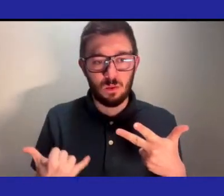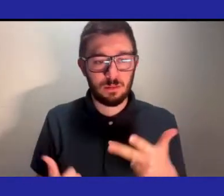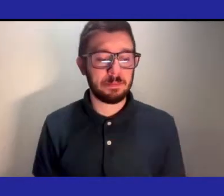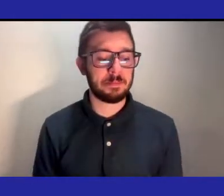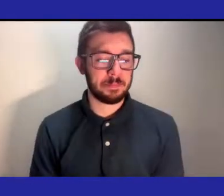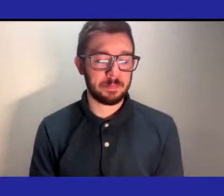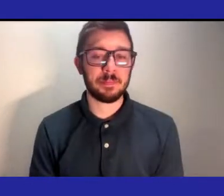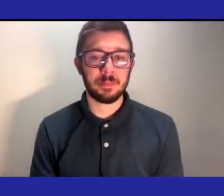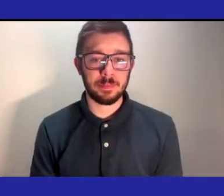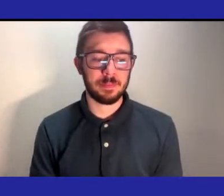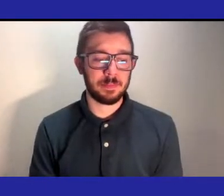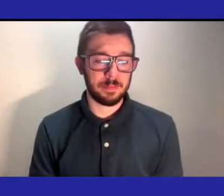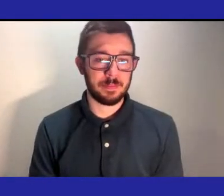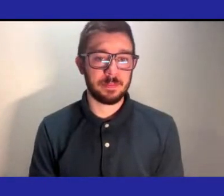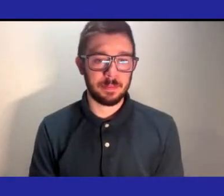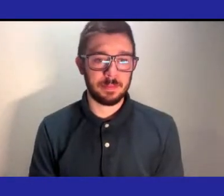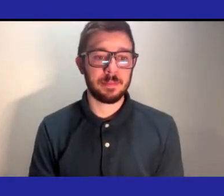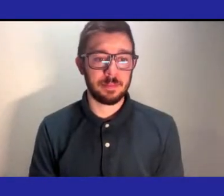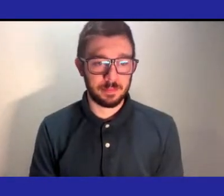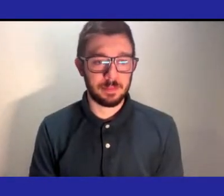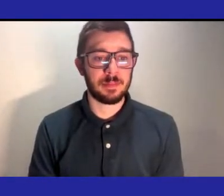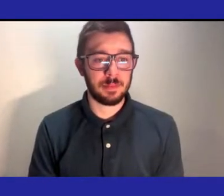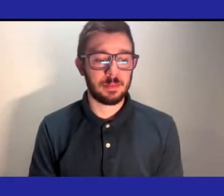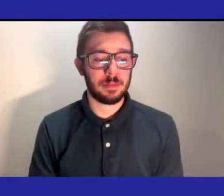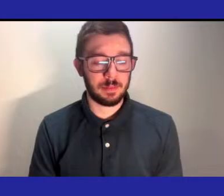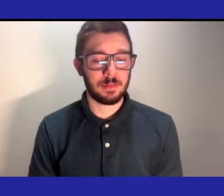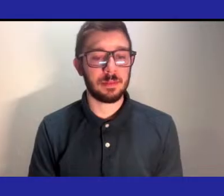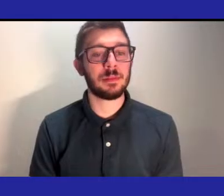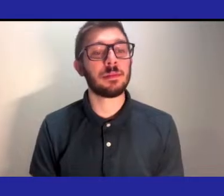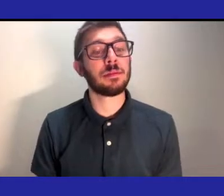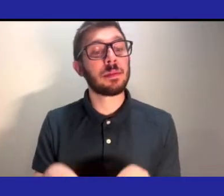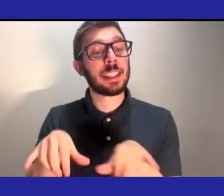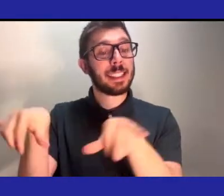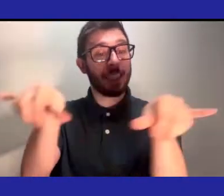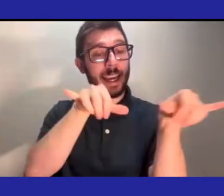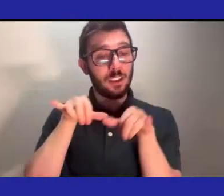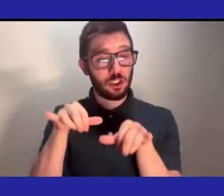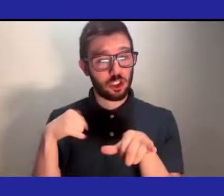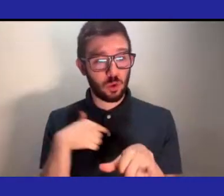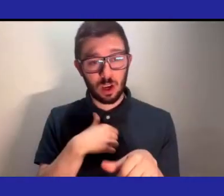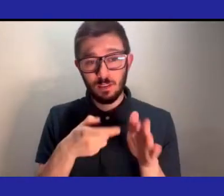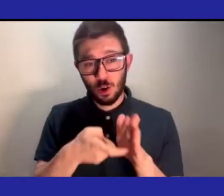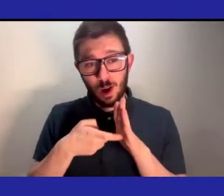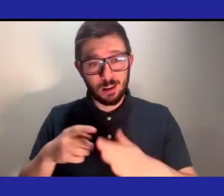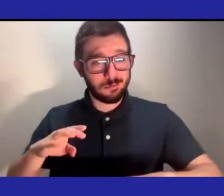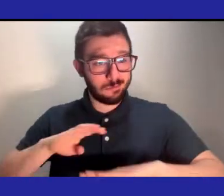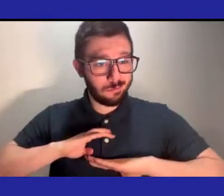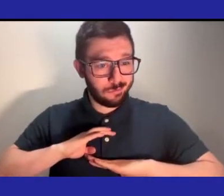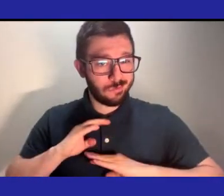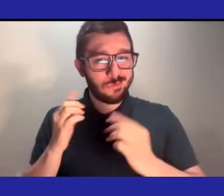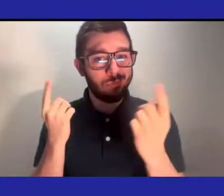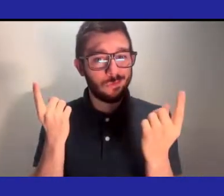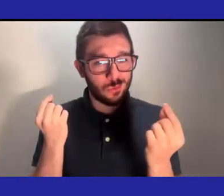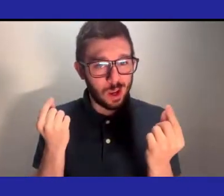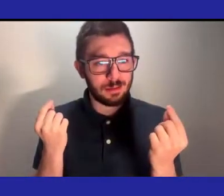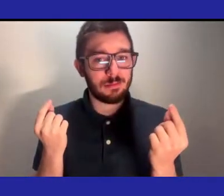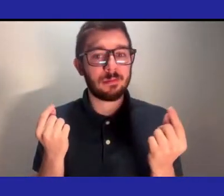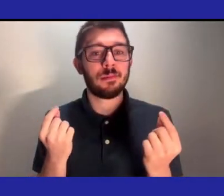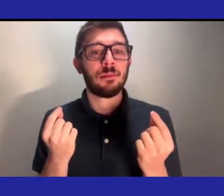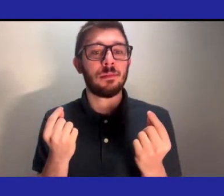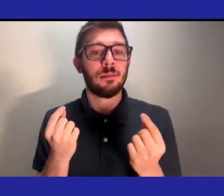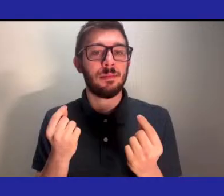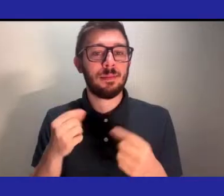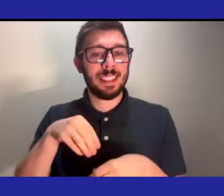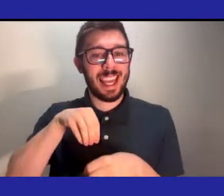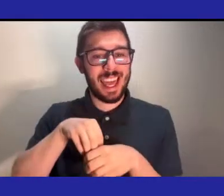Next, please. The standards we're required to meet are set forth in what's known as the Gray Book,